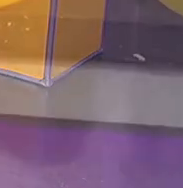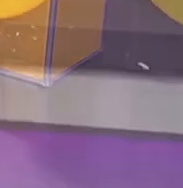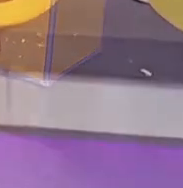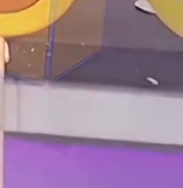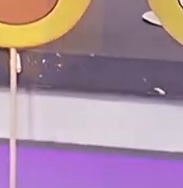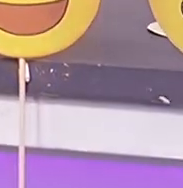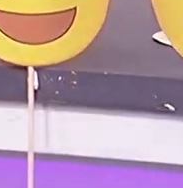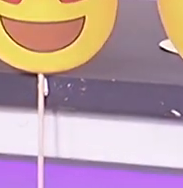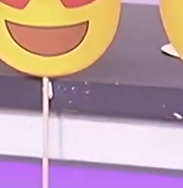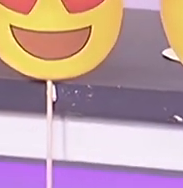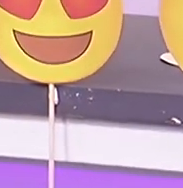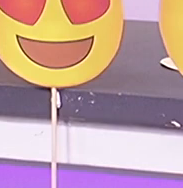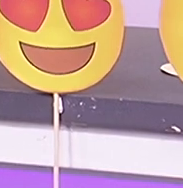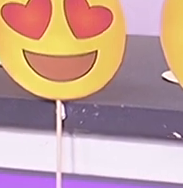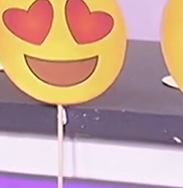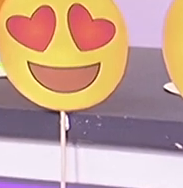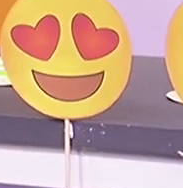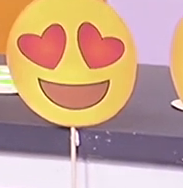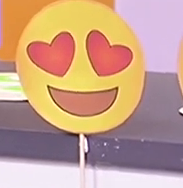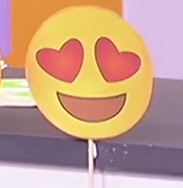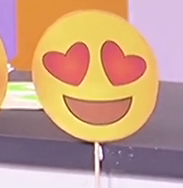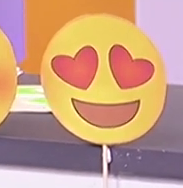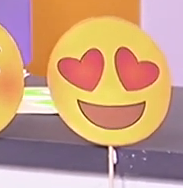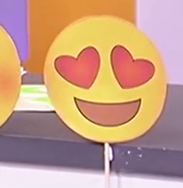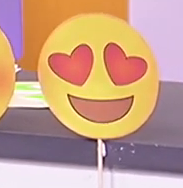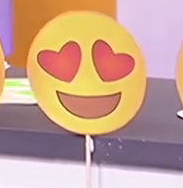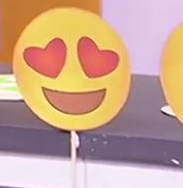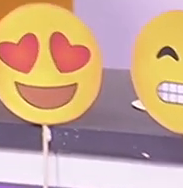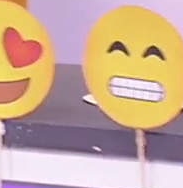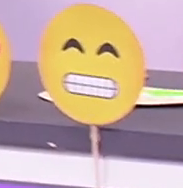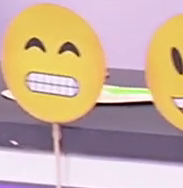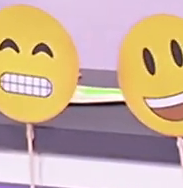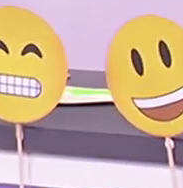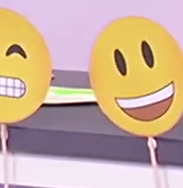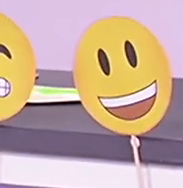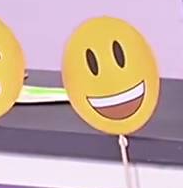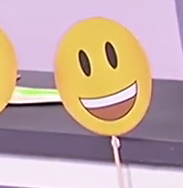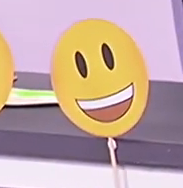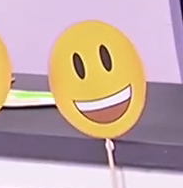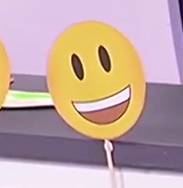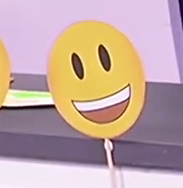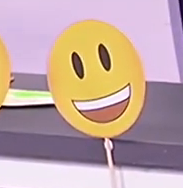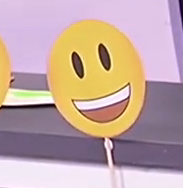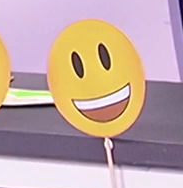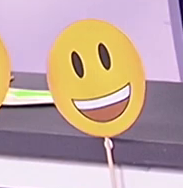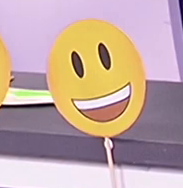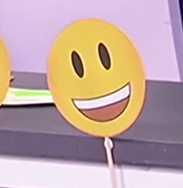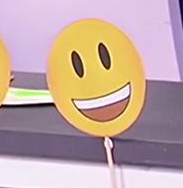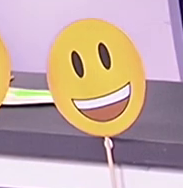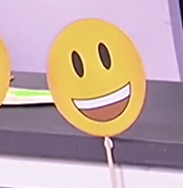the sand. Let's run hand in hand. Let's take a